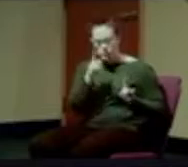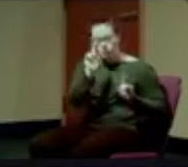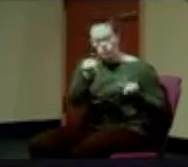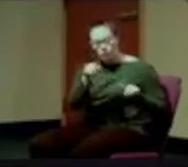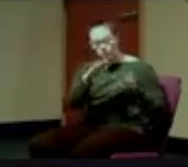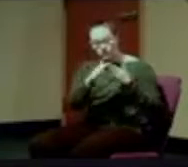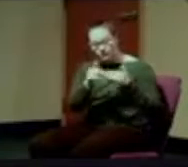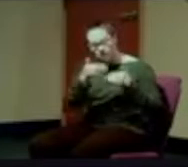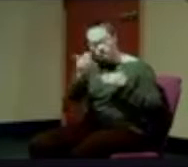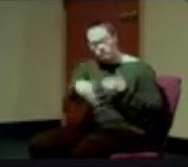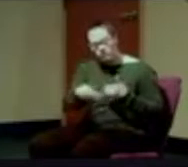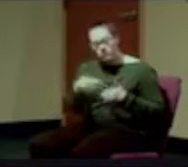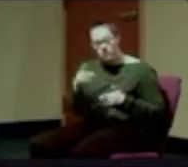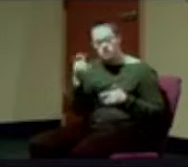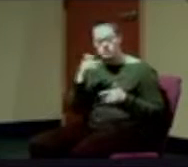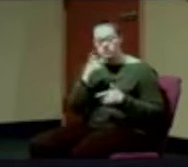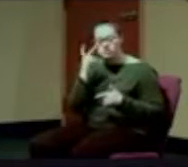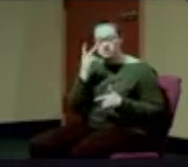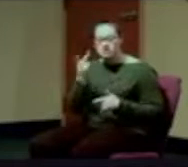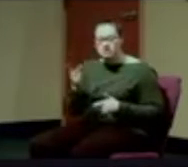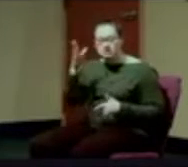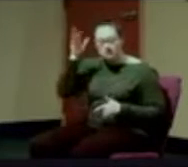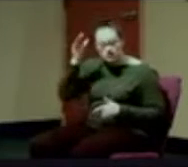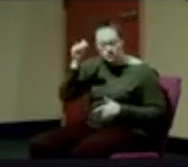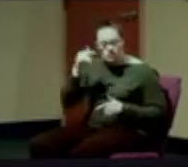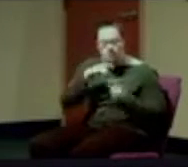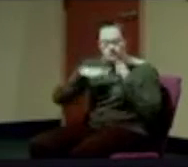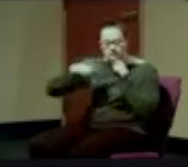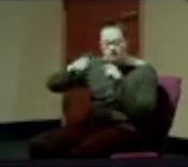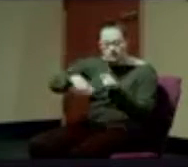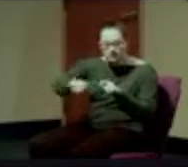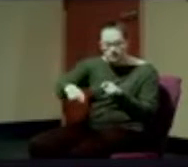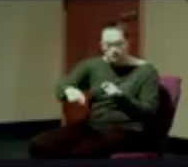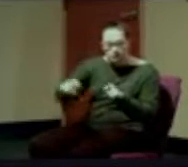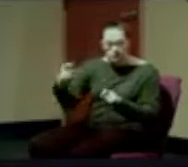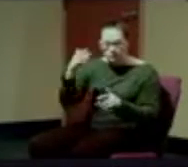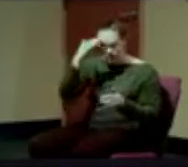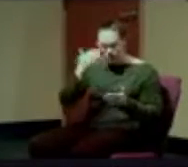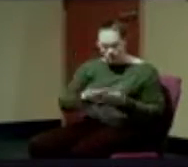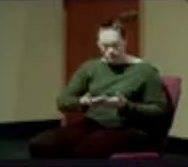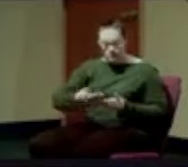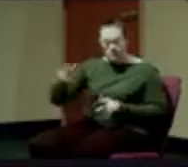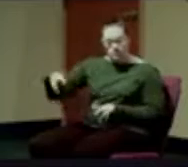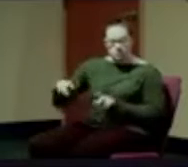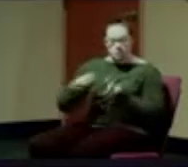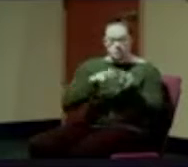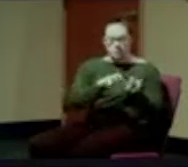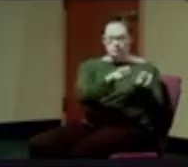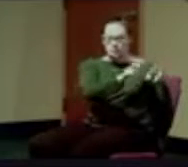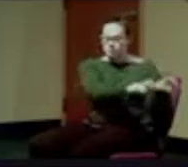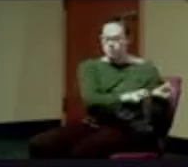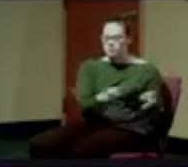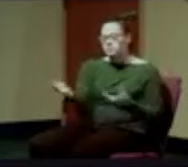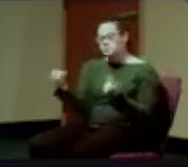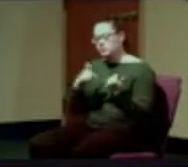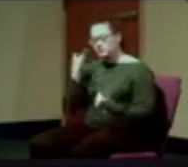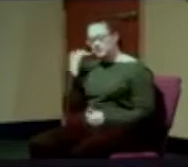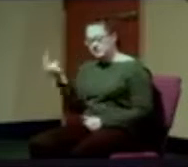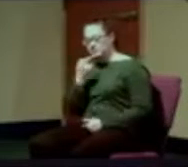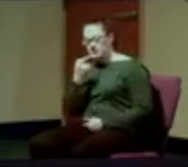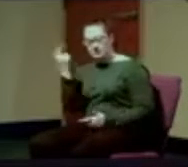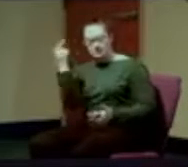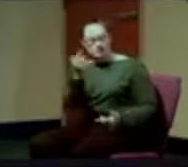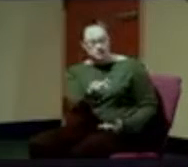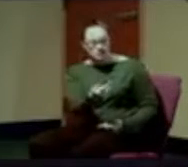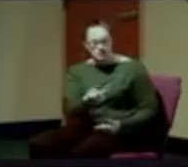donkey tied there with her colt by her. Untie them, bring them to me. If anyone says anything to you, tell him that the Lord needs them, and he will